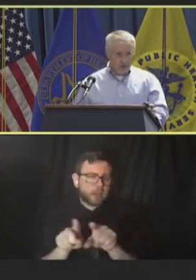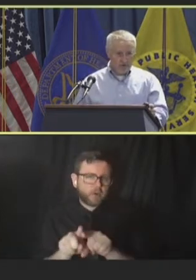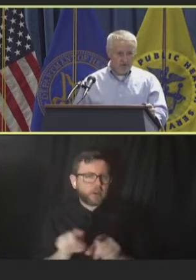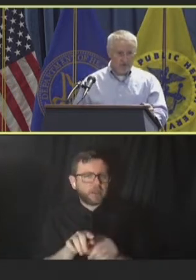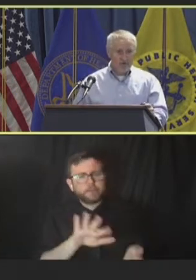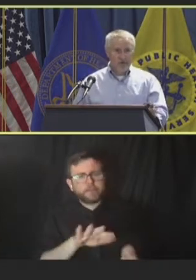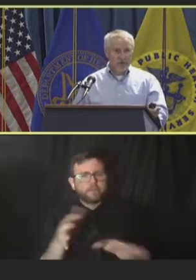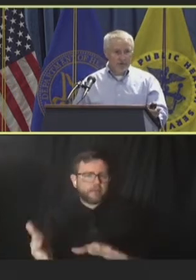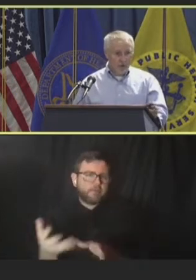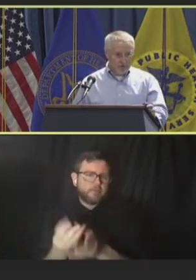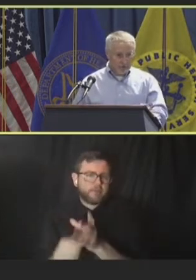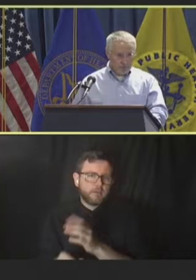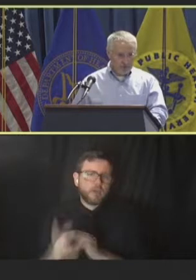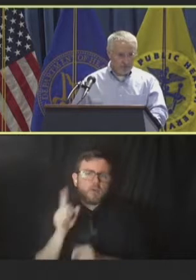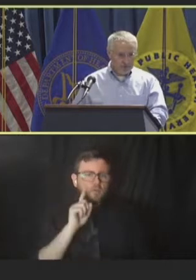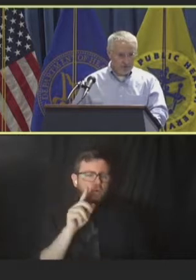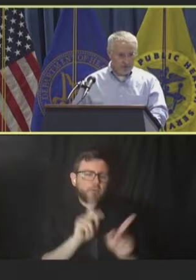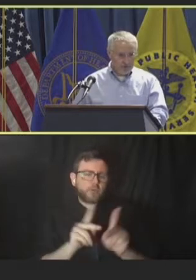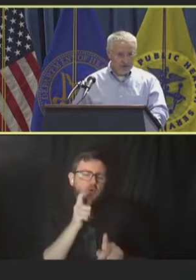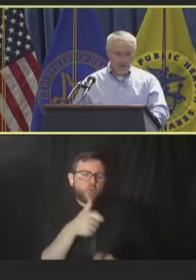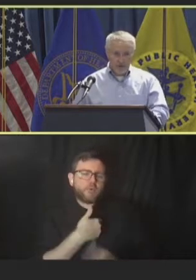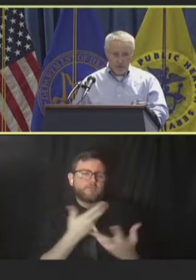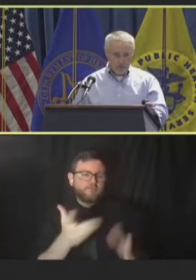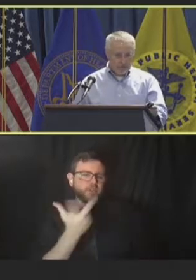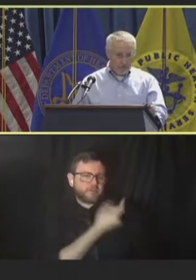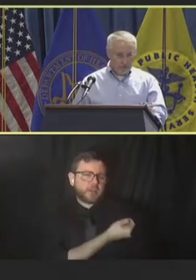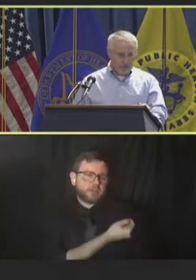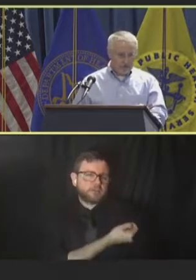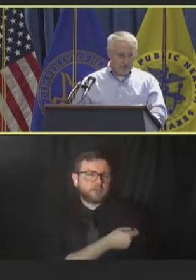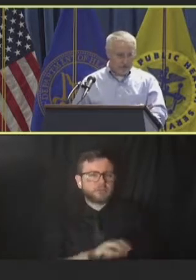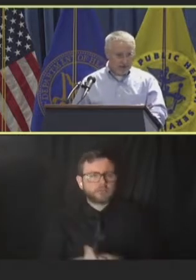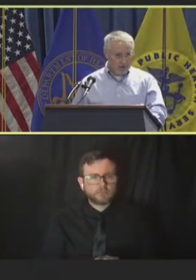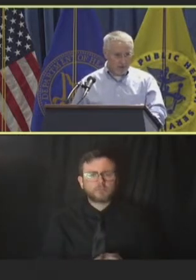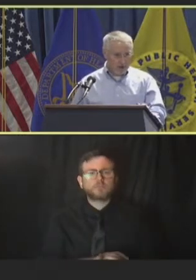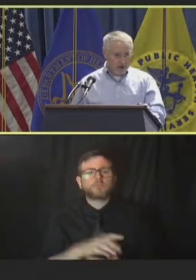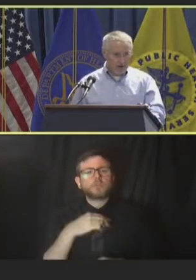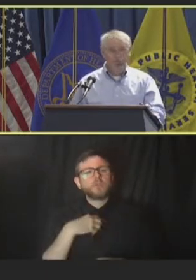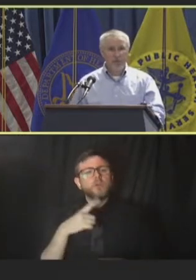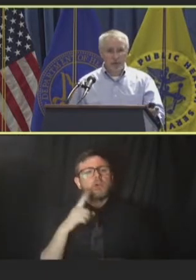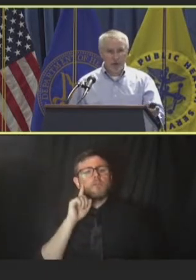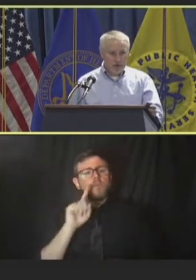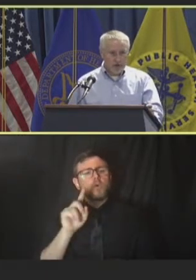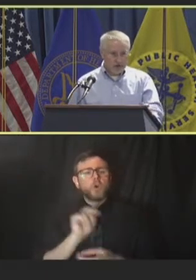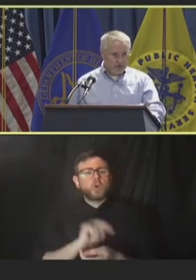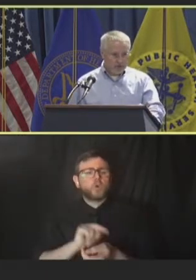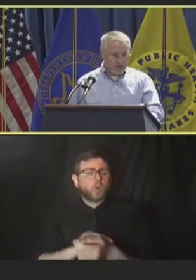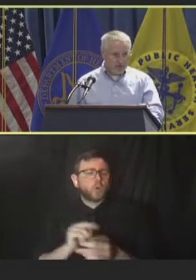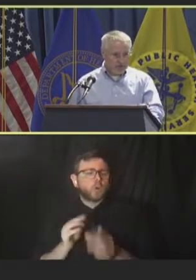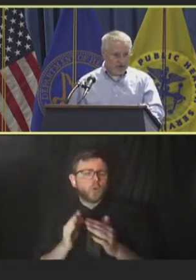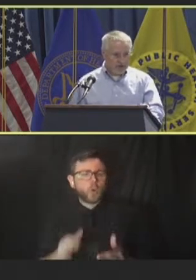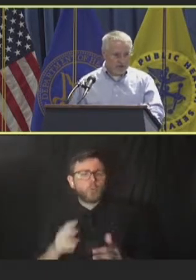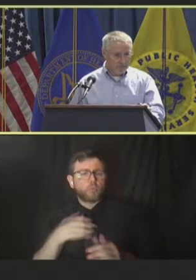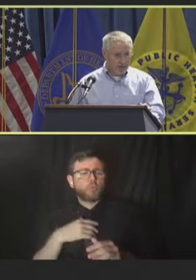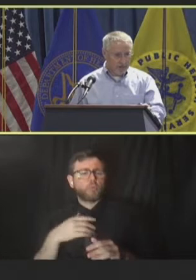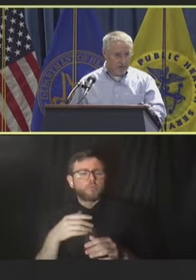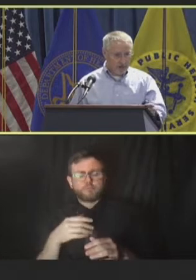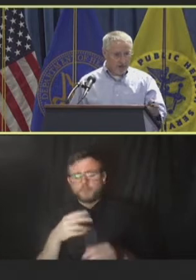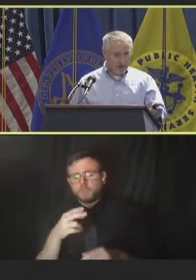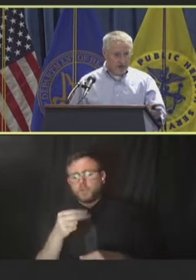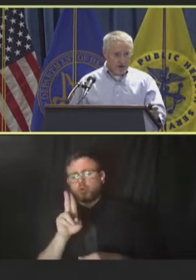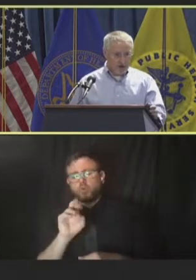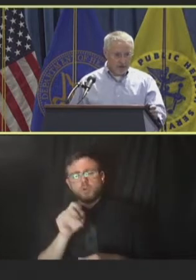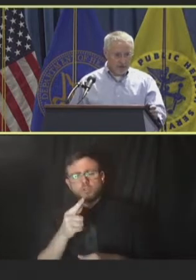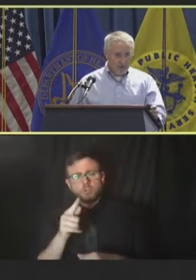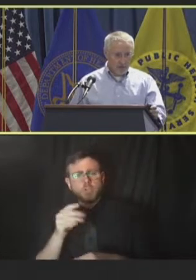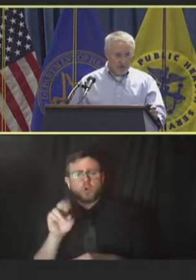home residents in almost 300 facilities, there was no increase in 7-day mortality following COVID-19 vaccination. And